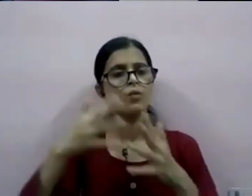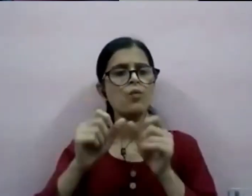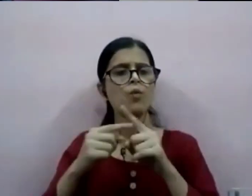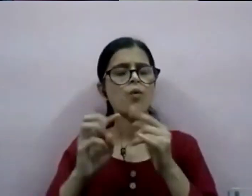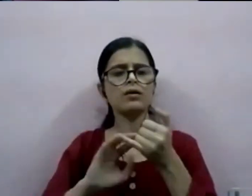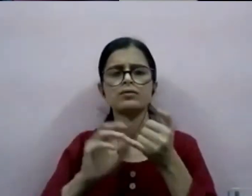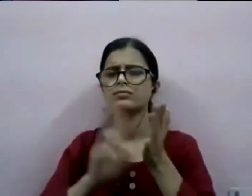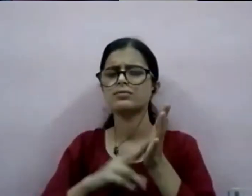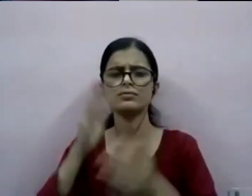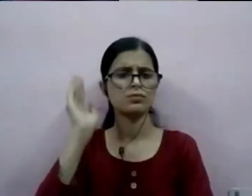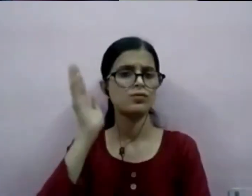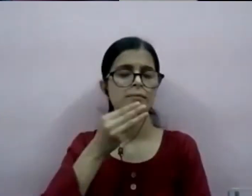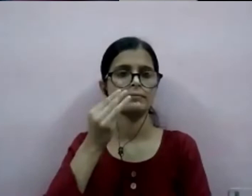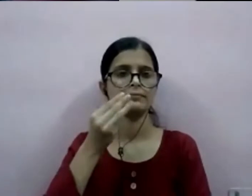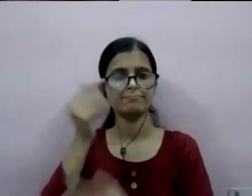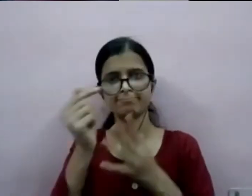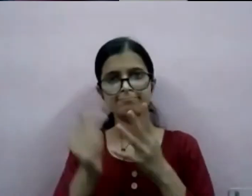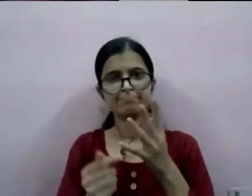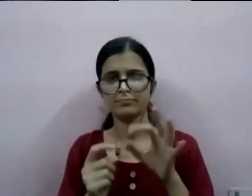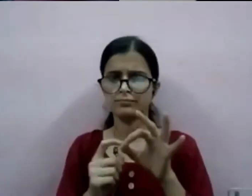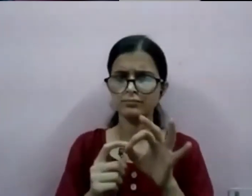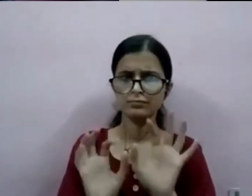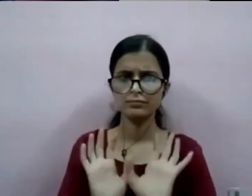I go on? Yes, yeah.